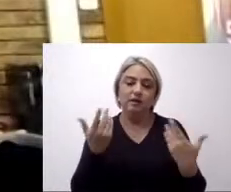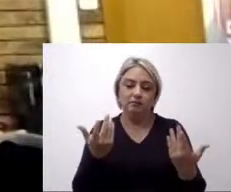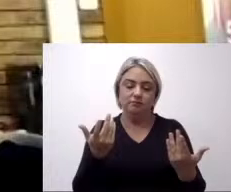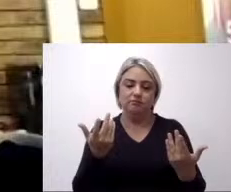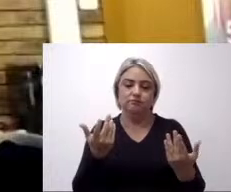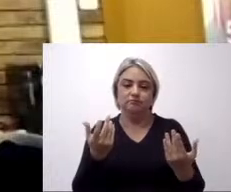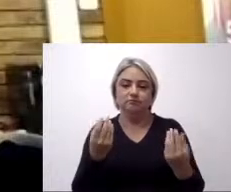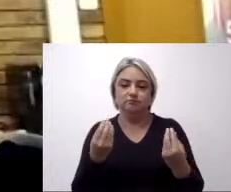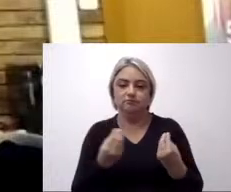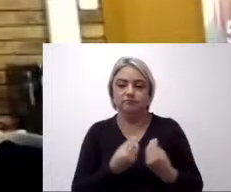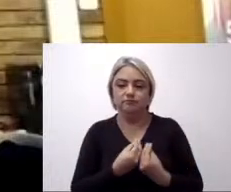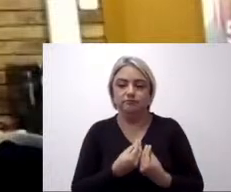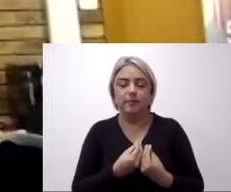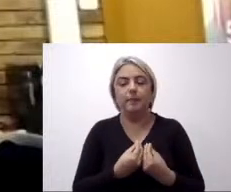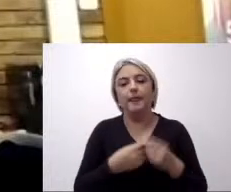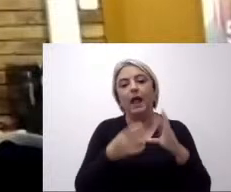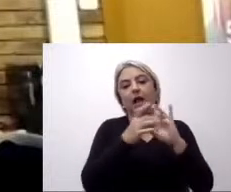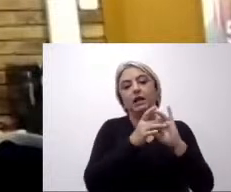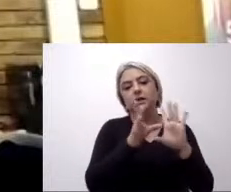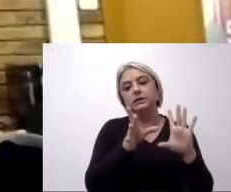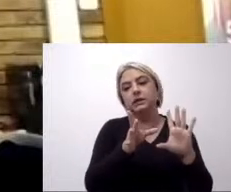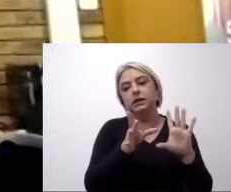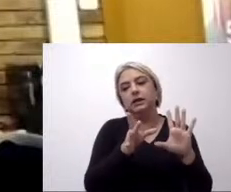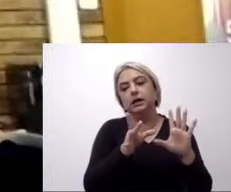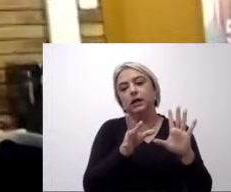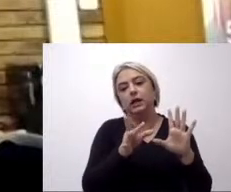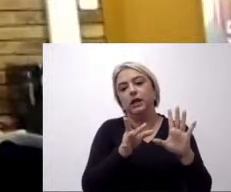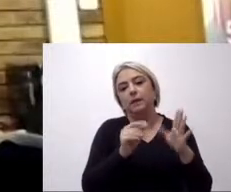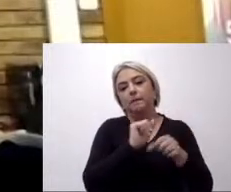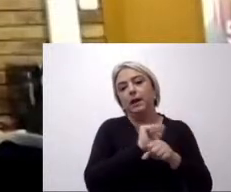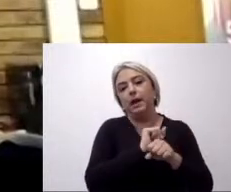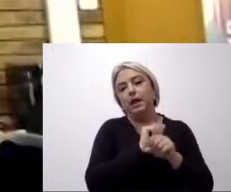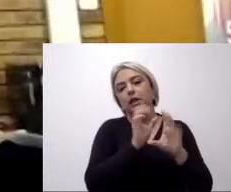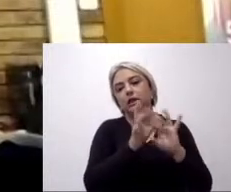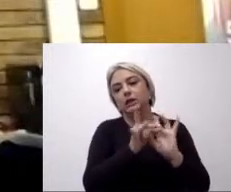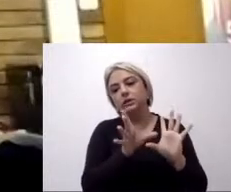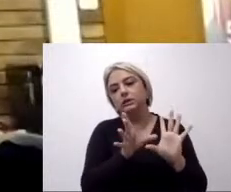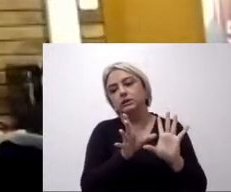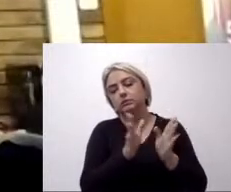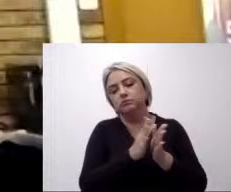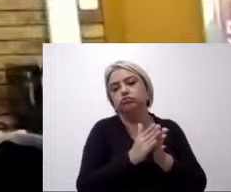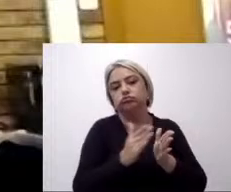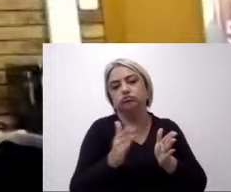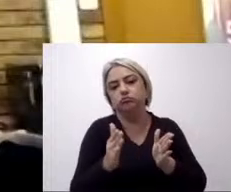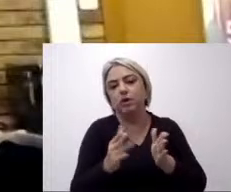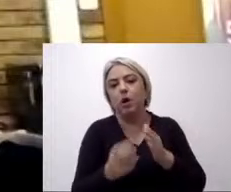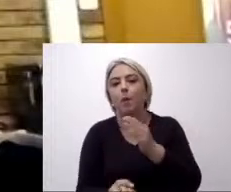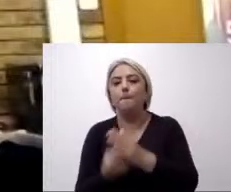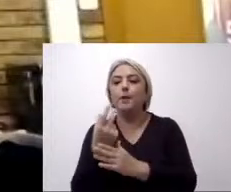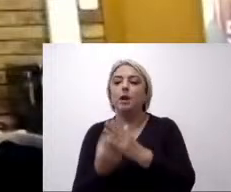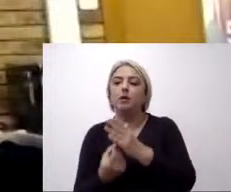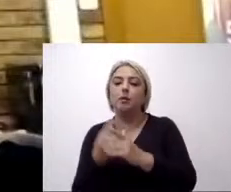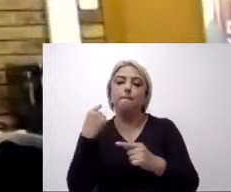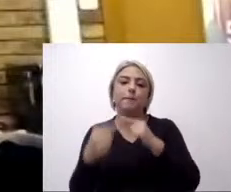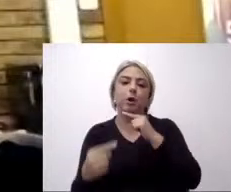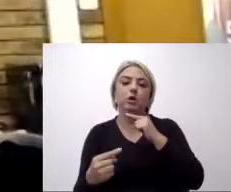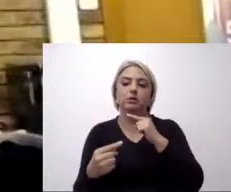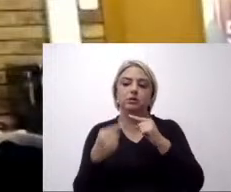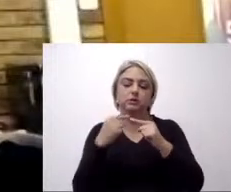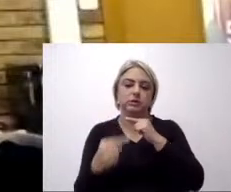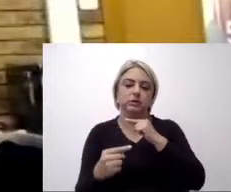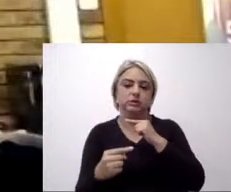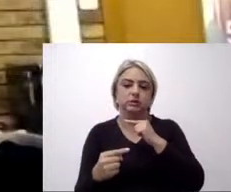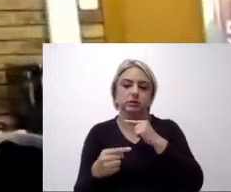or to vote a law to forbid any fracking in the country. It's not the same formation. When people have